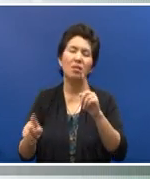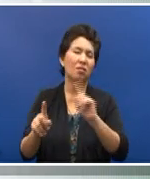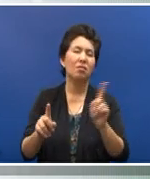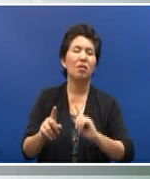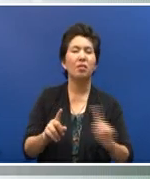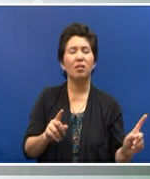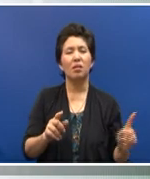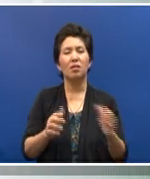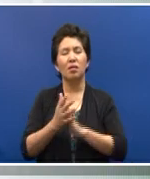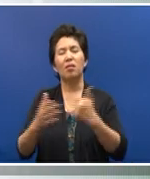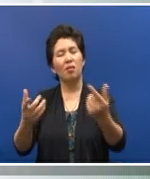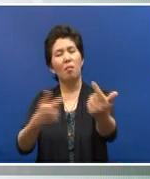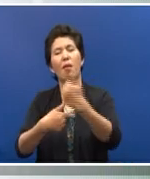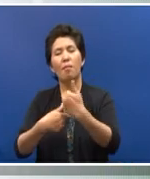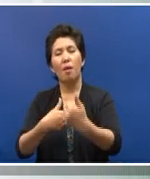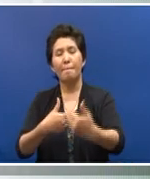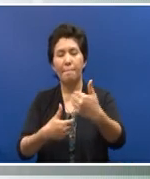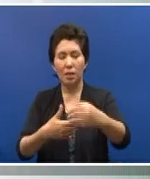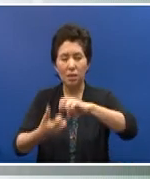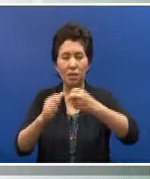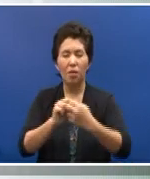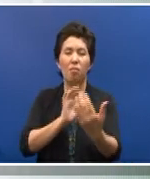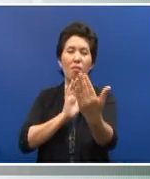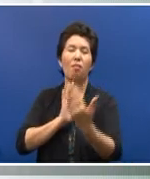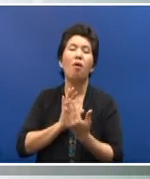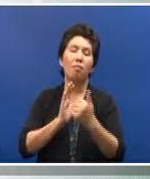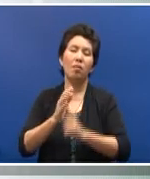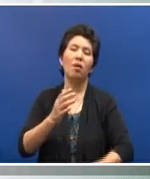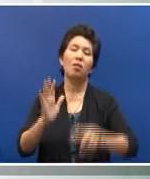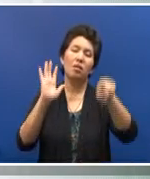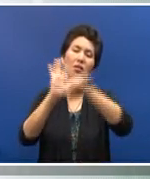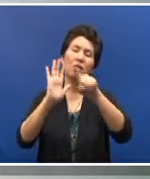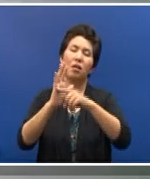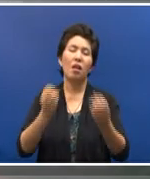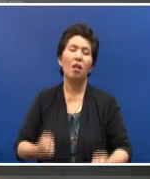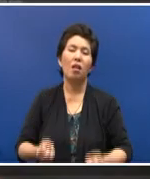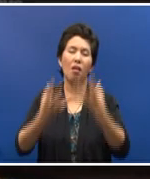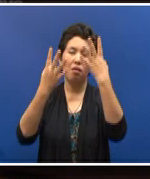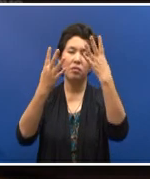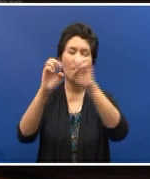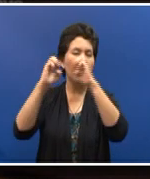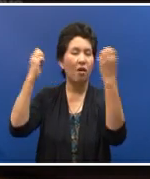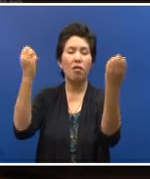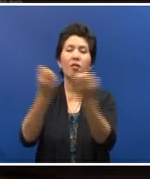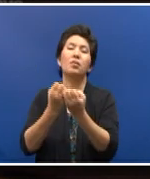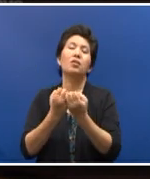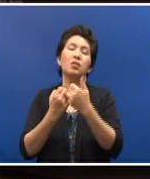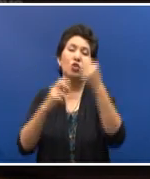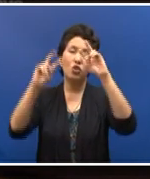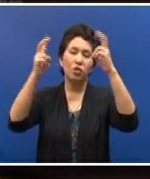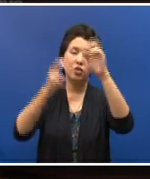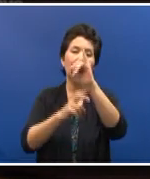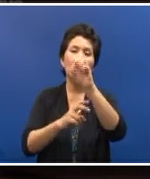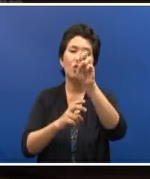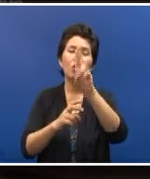it brings about negative impacts to the society. Okay, so we have discussed a lot about the environmental issues just now.